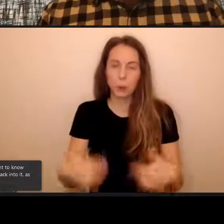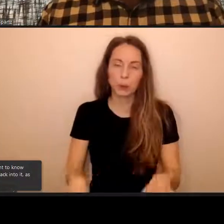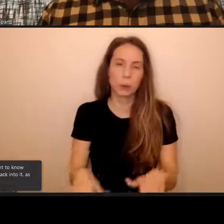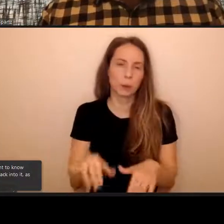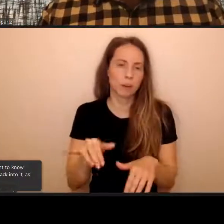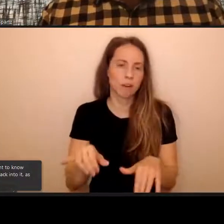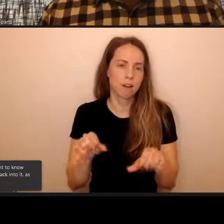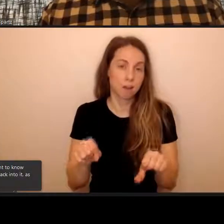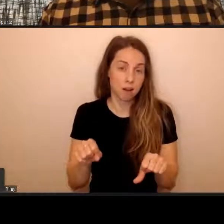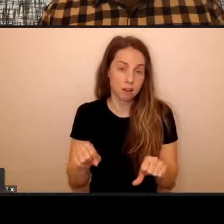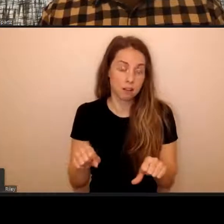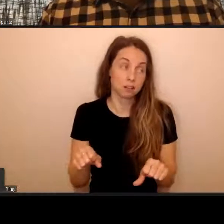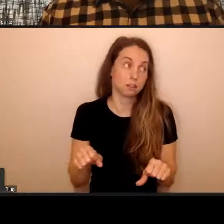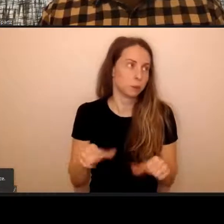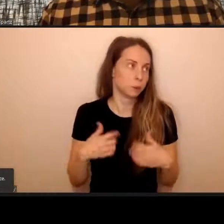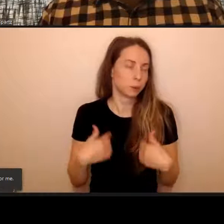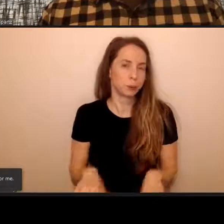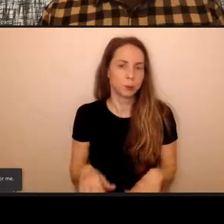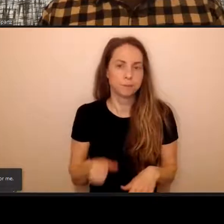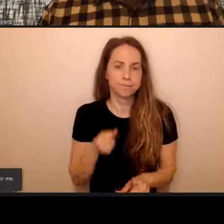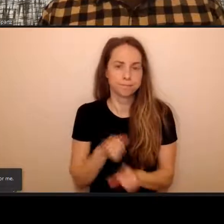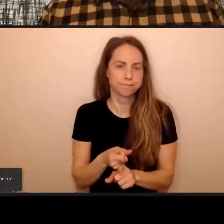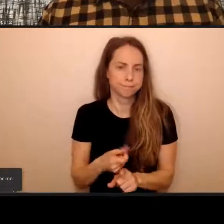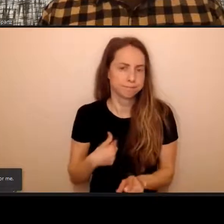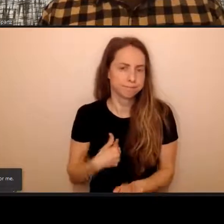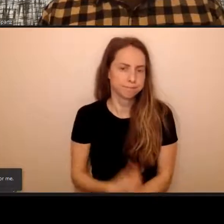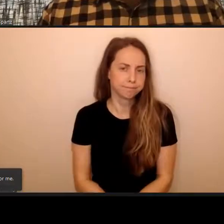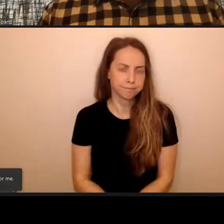possible made a huge difference for me.